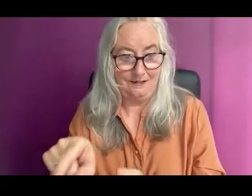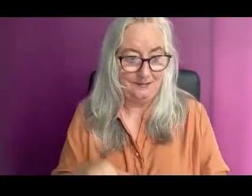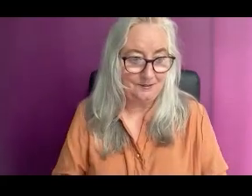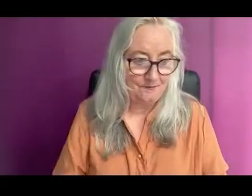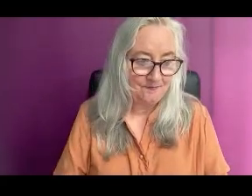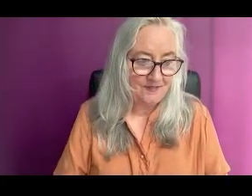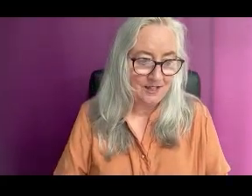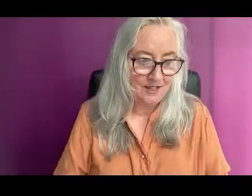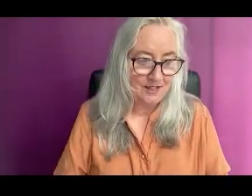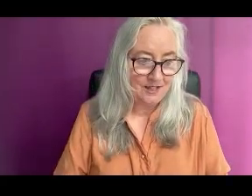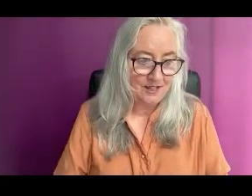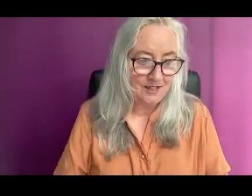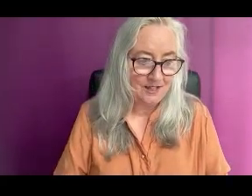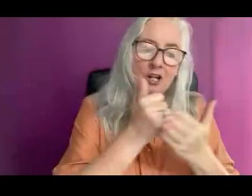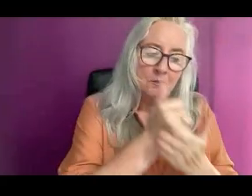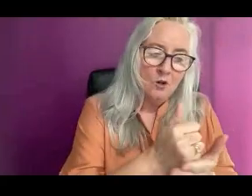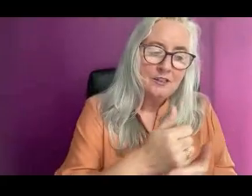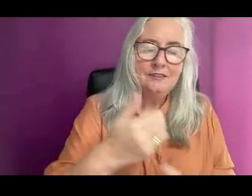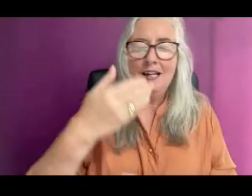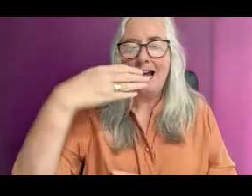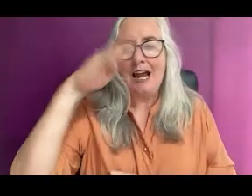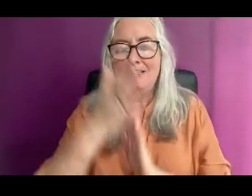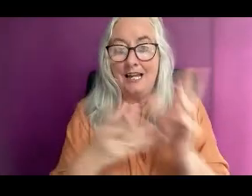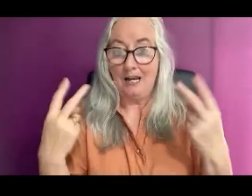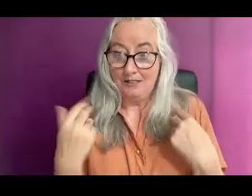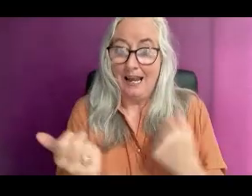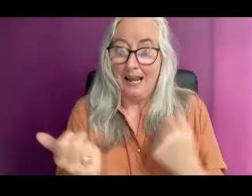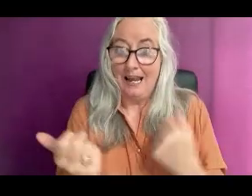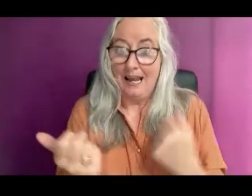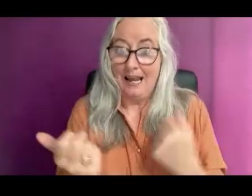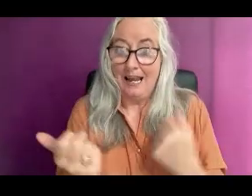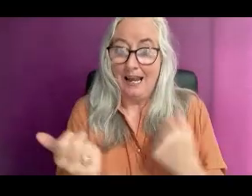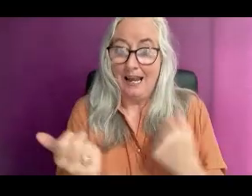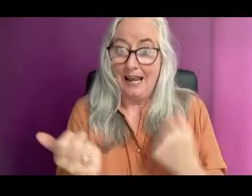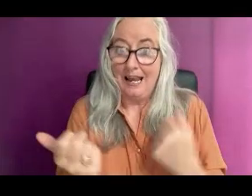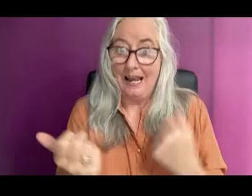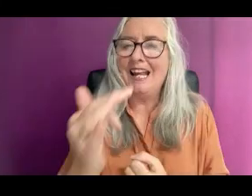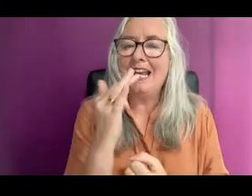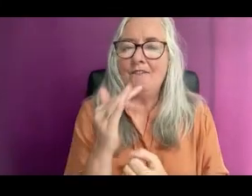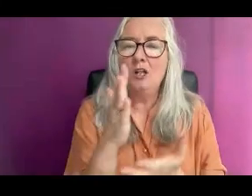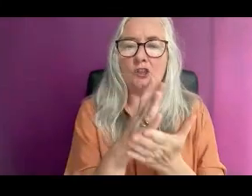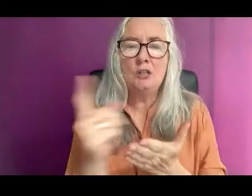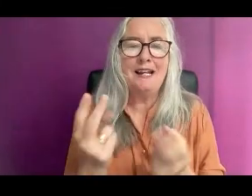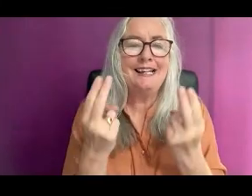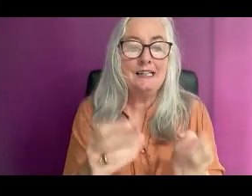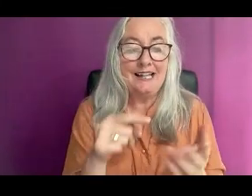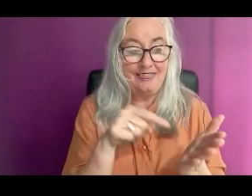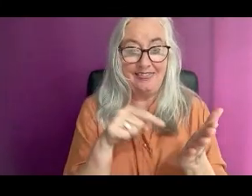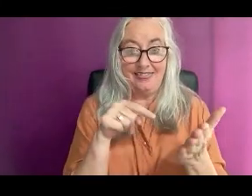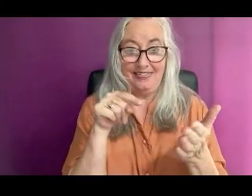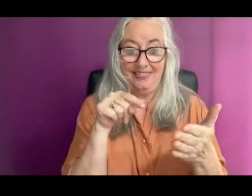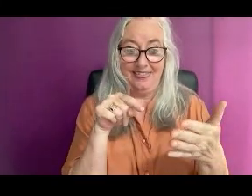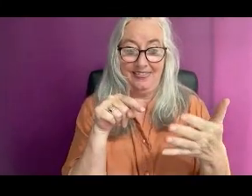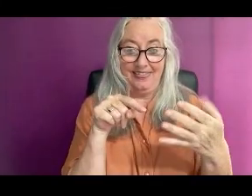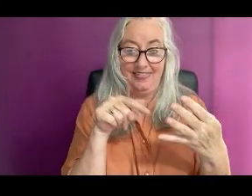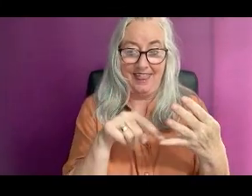COM support and Irish Sign Language is available as well. And if someone needs that grant,